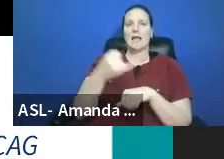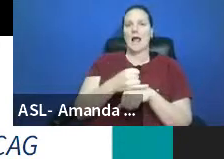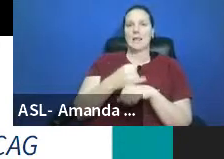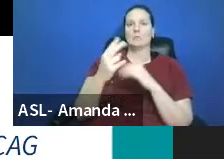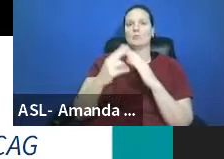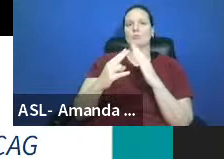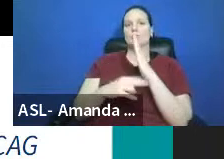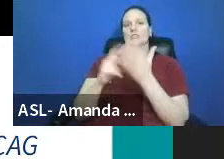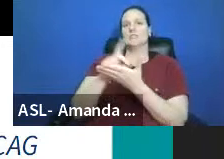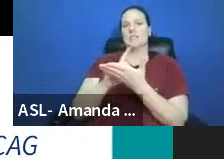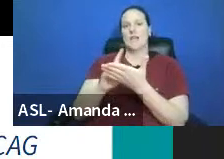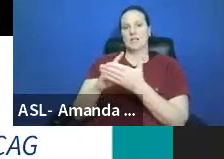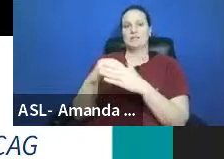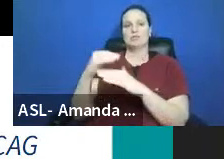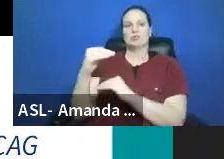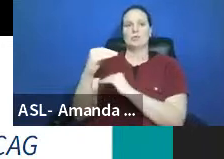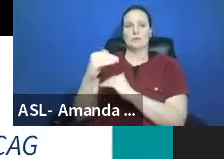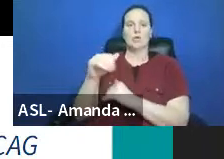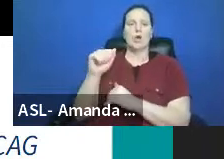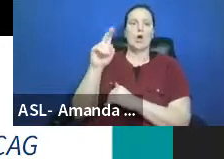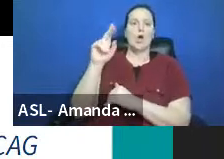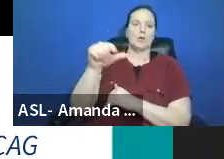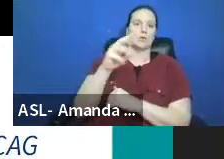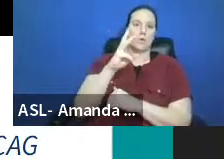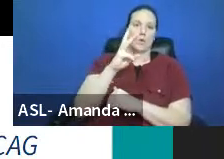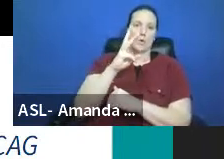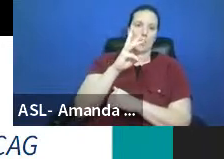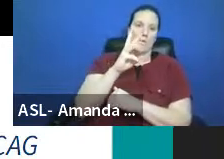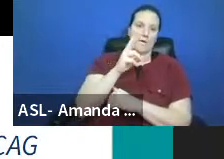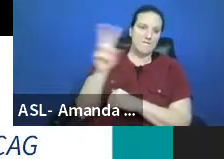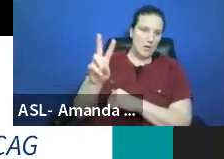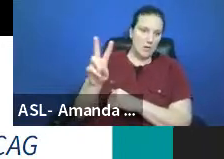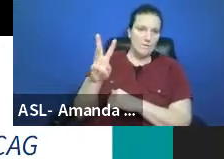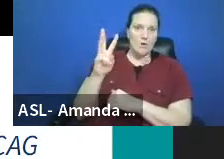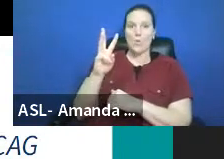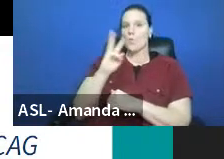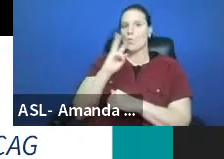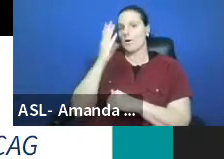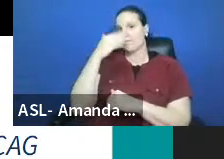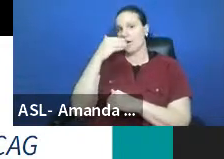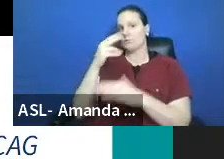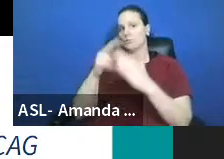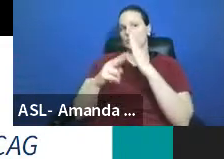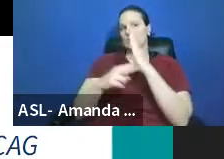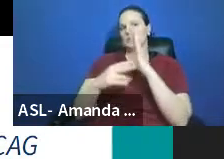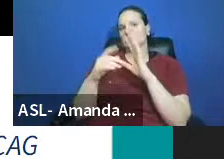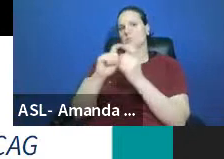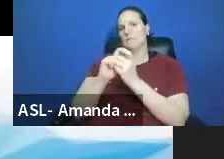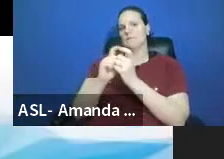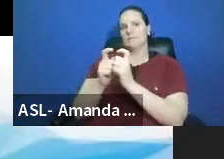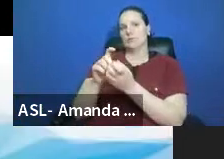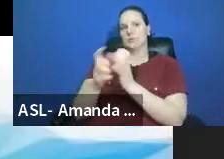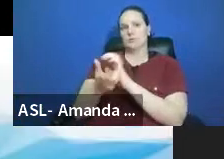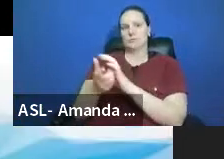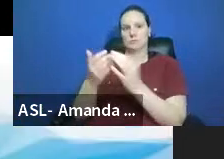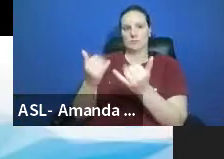then August, we will talk about Vancouver waterfront and bridge configuration. So with that, I will turn over to Ray Mabey.